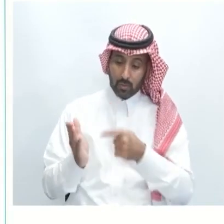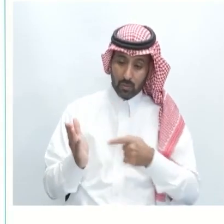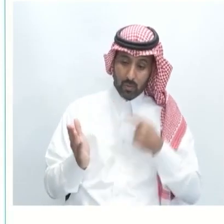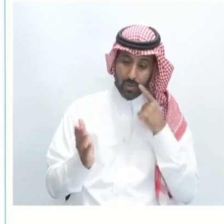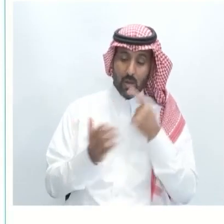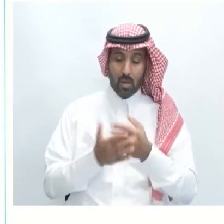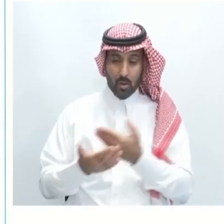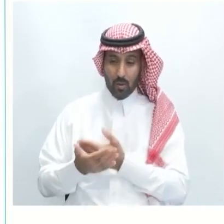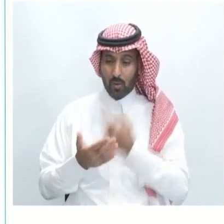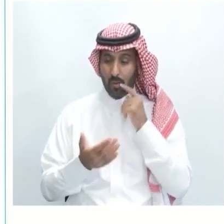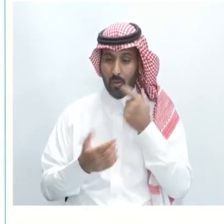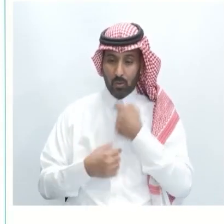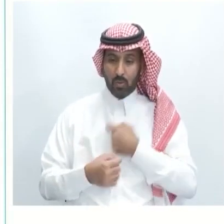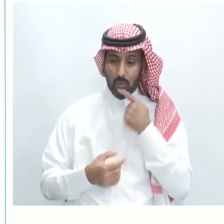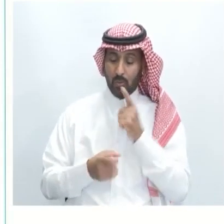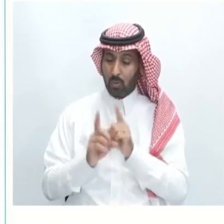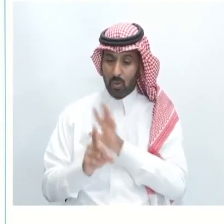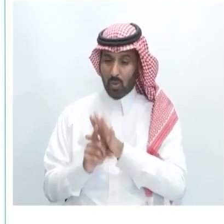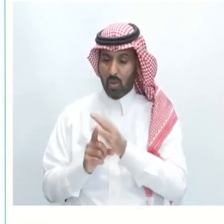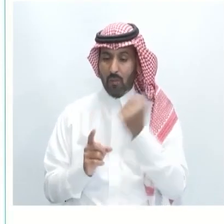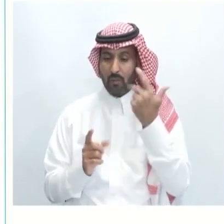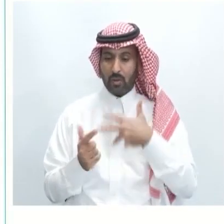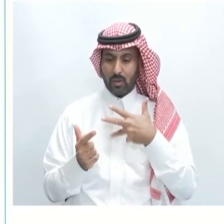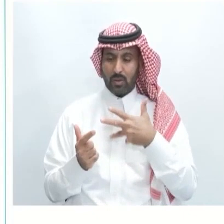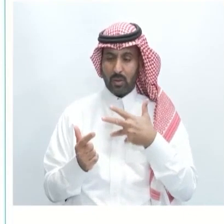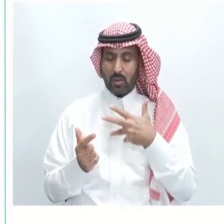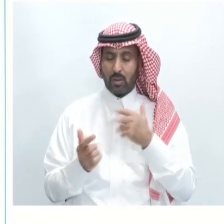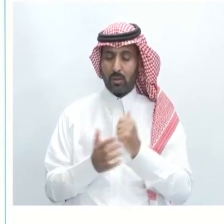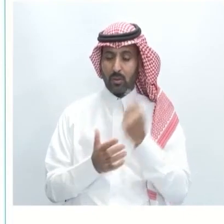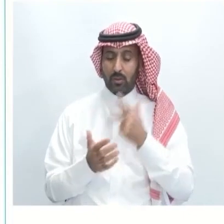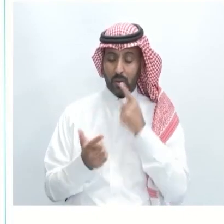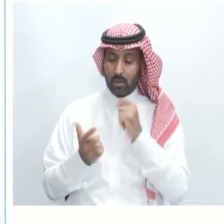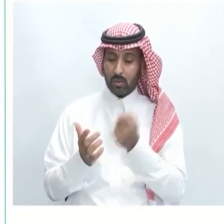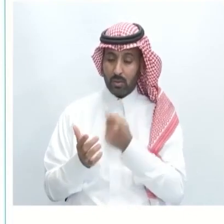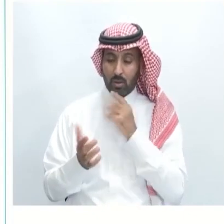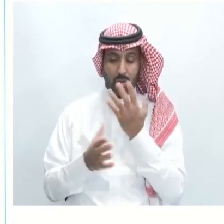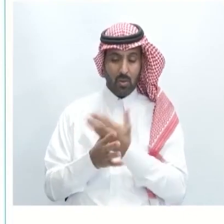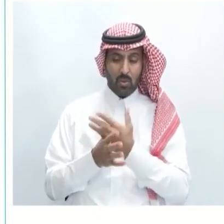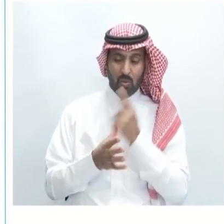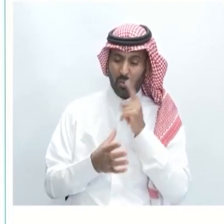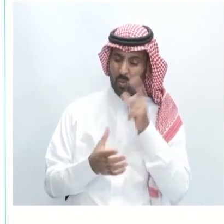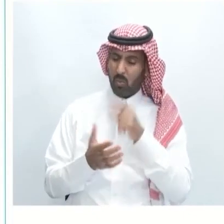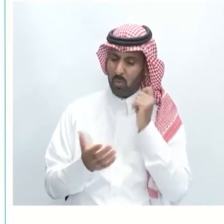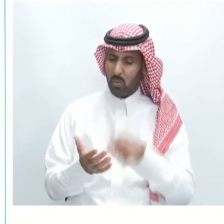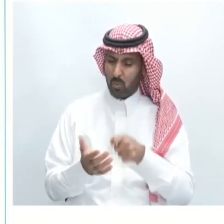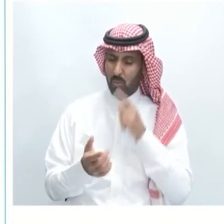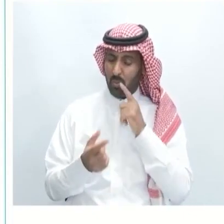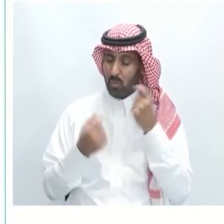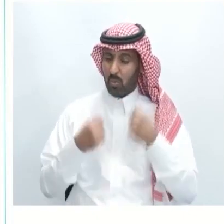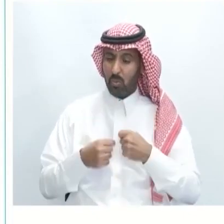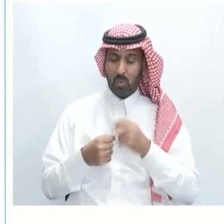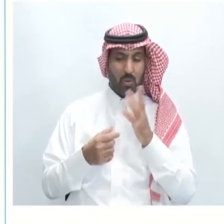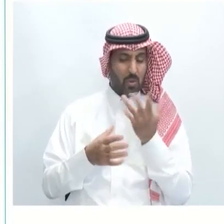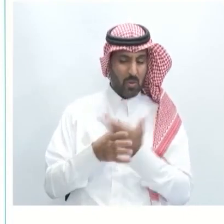Both physicians and lawyers scored only 48% each. The report suggests that these lower-than-average scores may